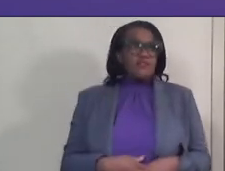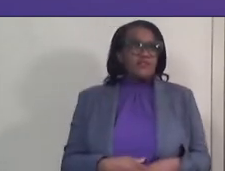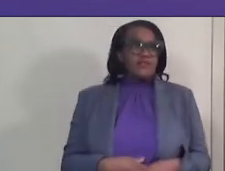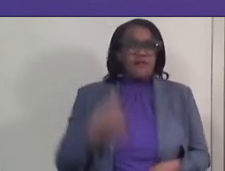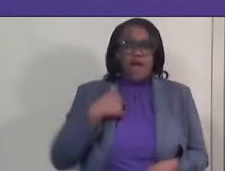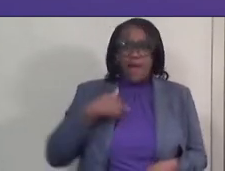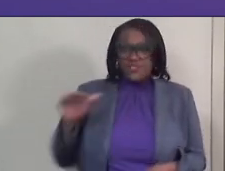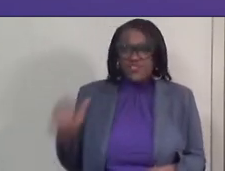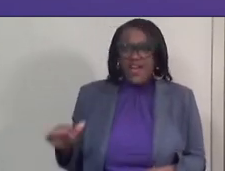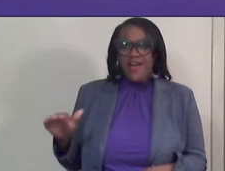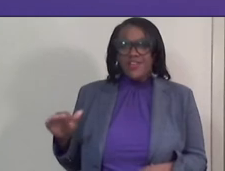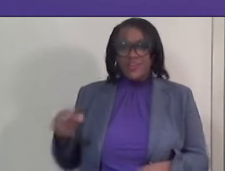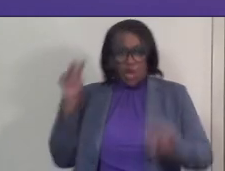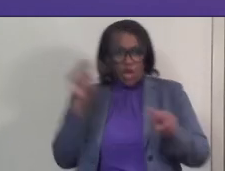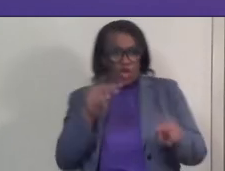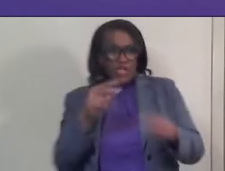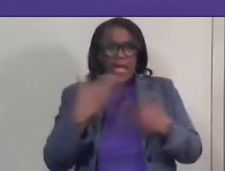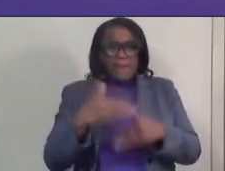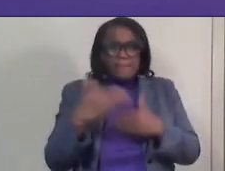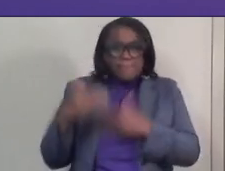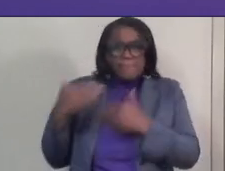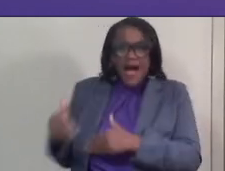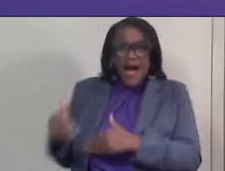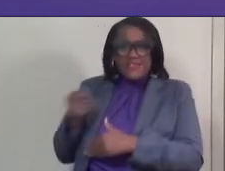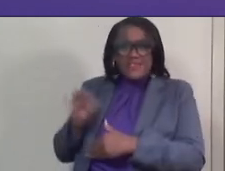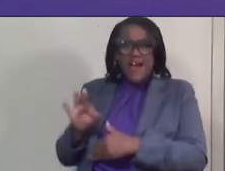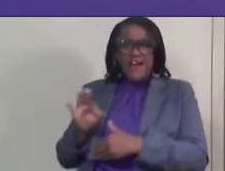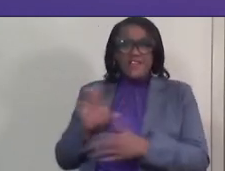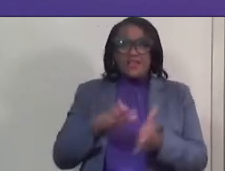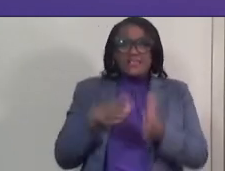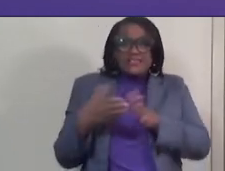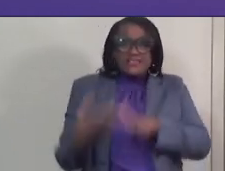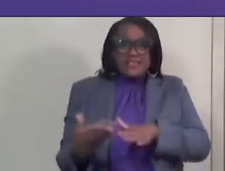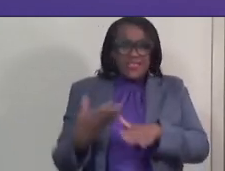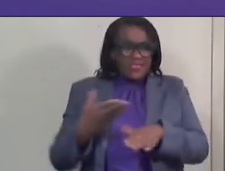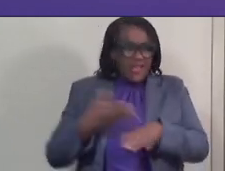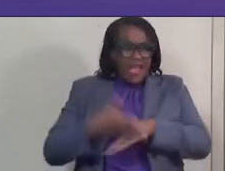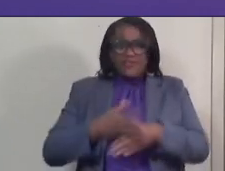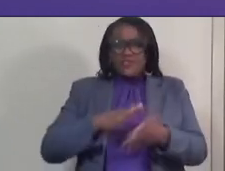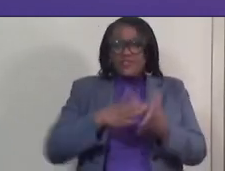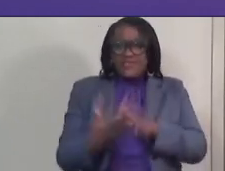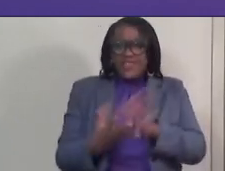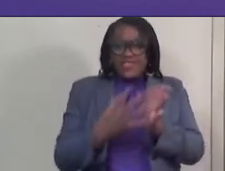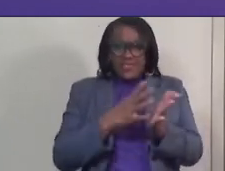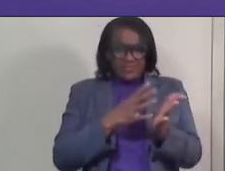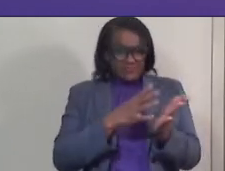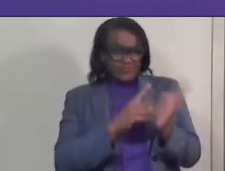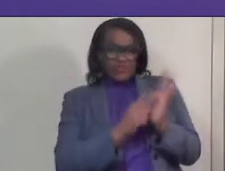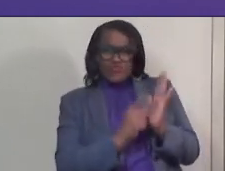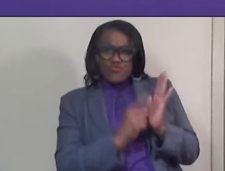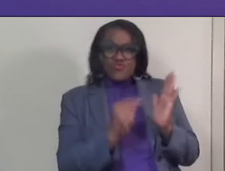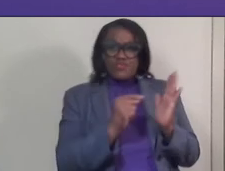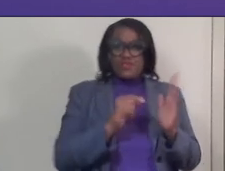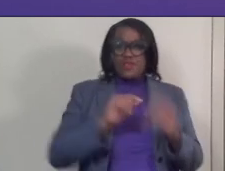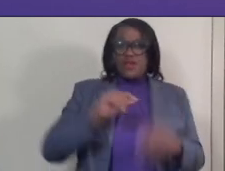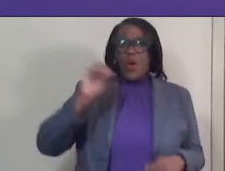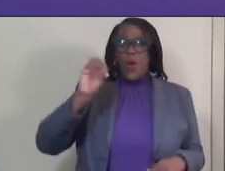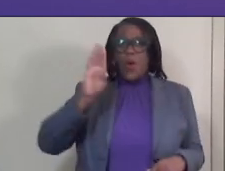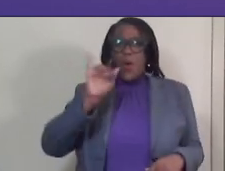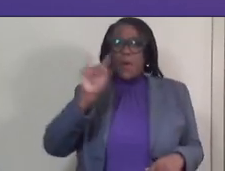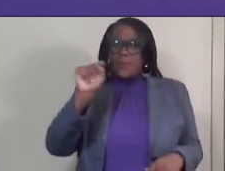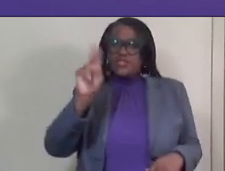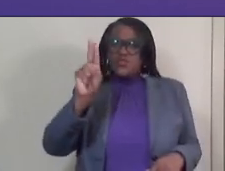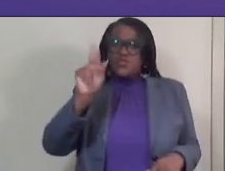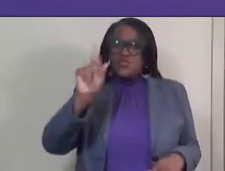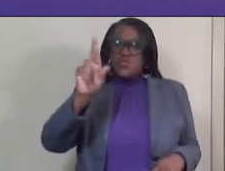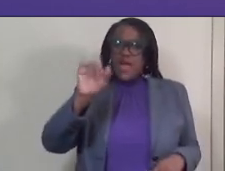looking at boxes of obituaries that travels us to the Juneteenth more recently, is a desire